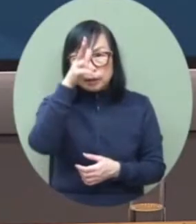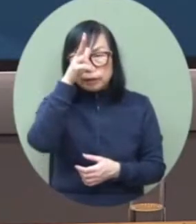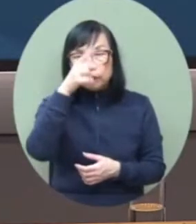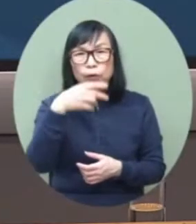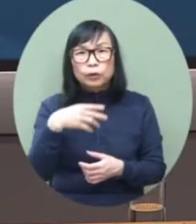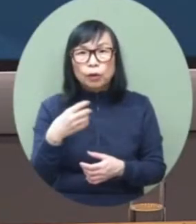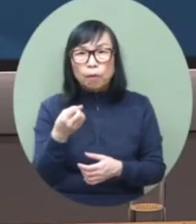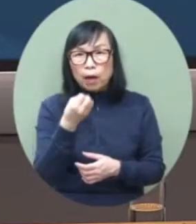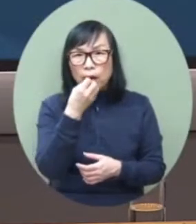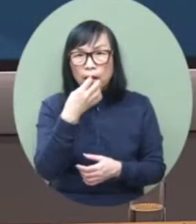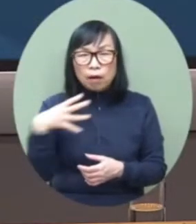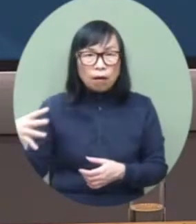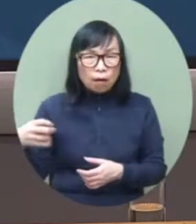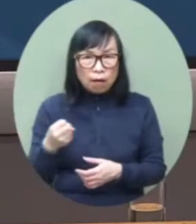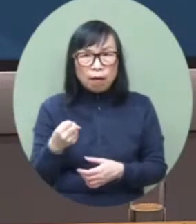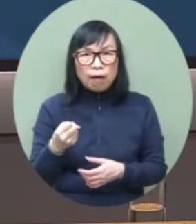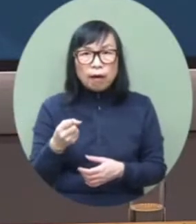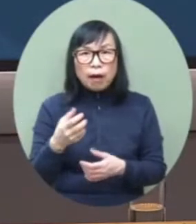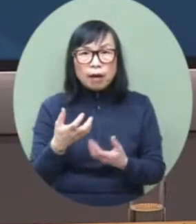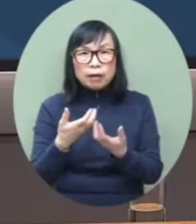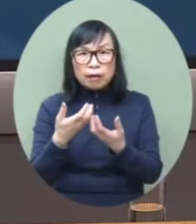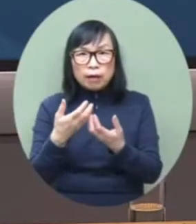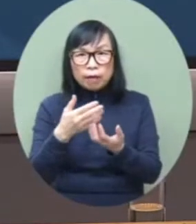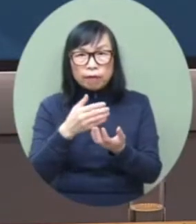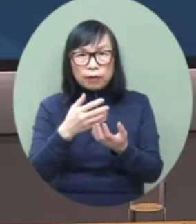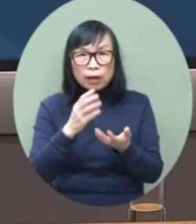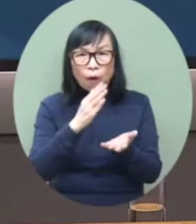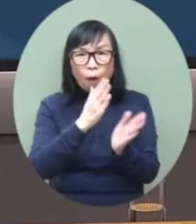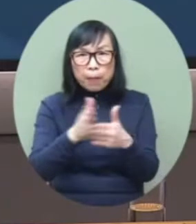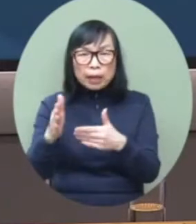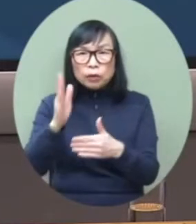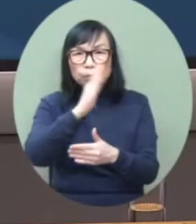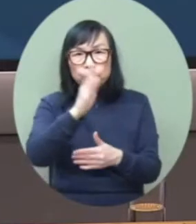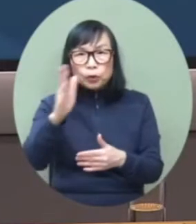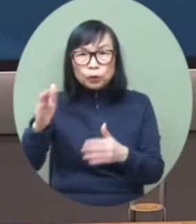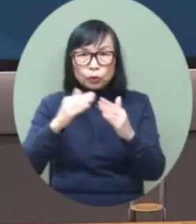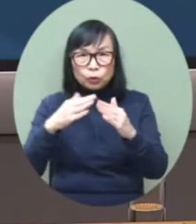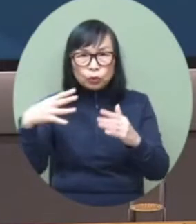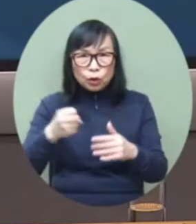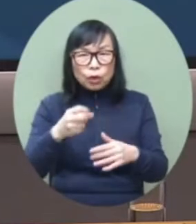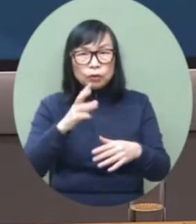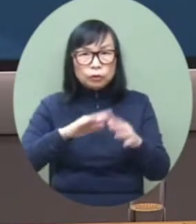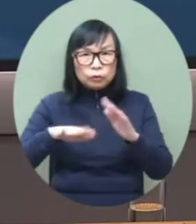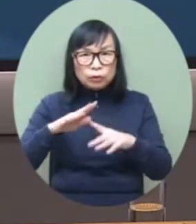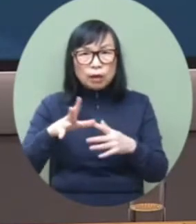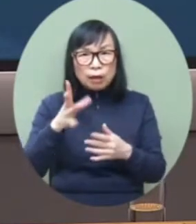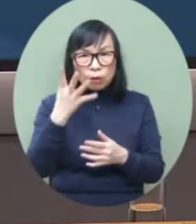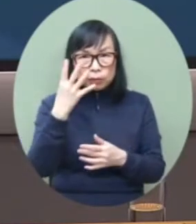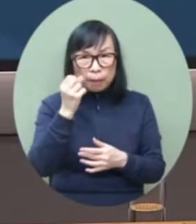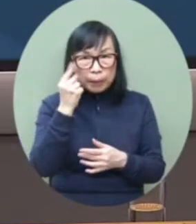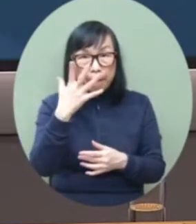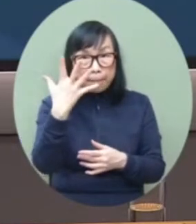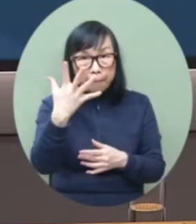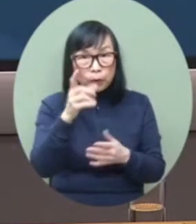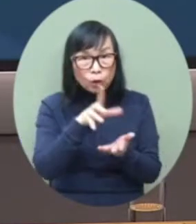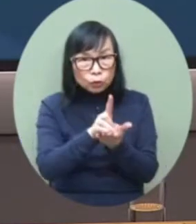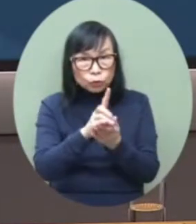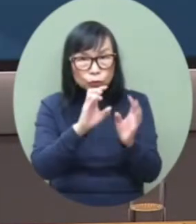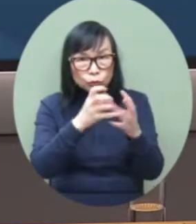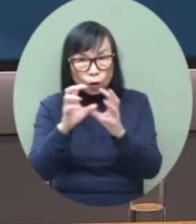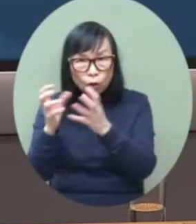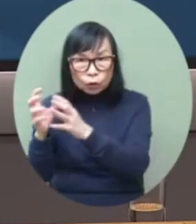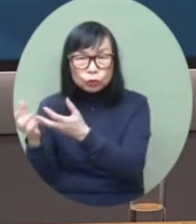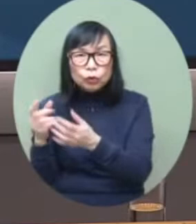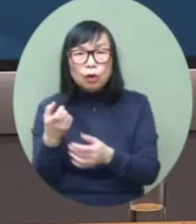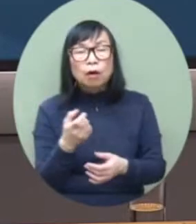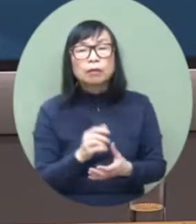the SAR government, or indeed the chief executive, has appointed the bureau